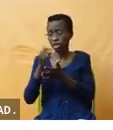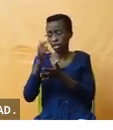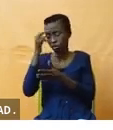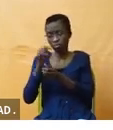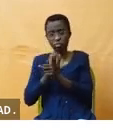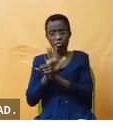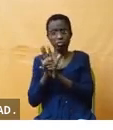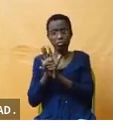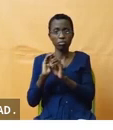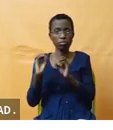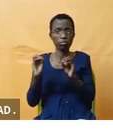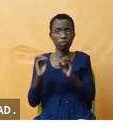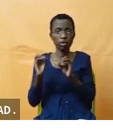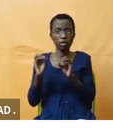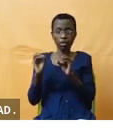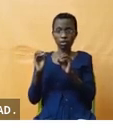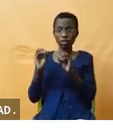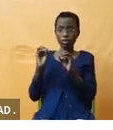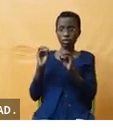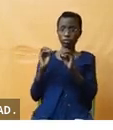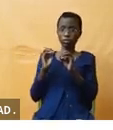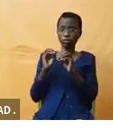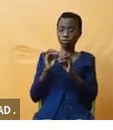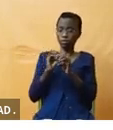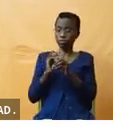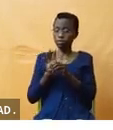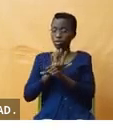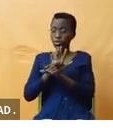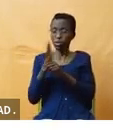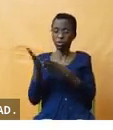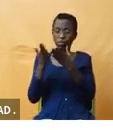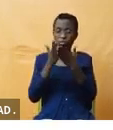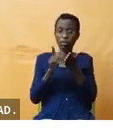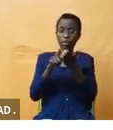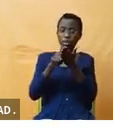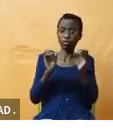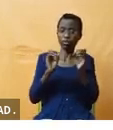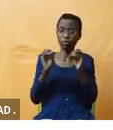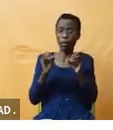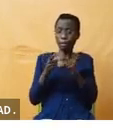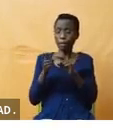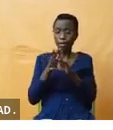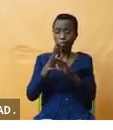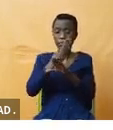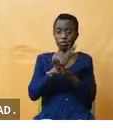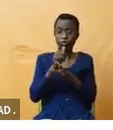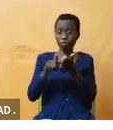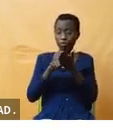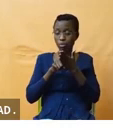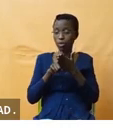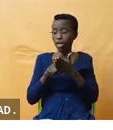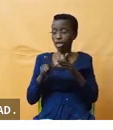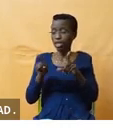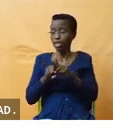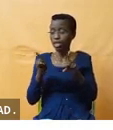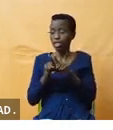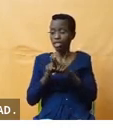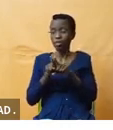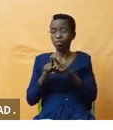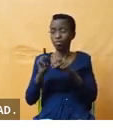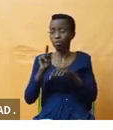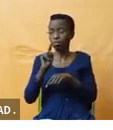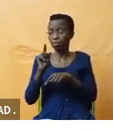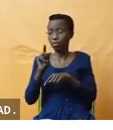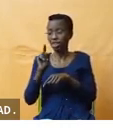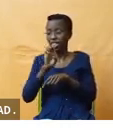not the major driver of debt within the past year. We were already in a very, very bad state as a region in terms of debt.